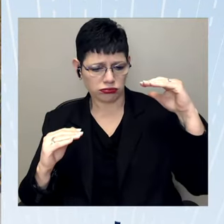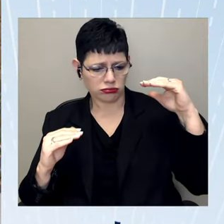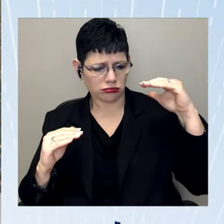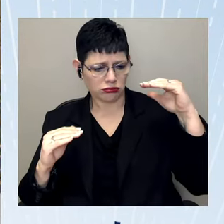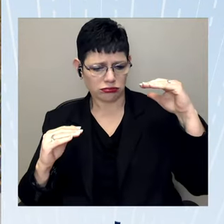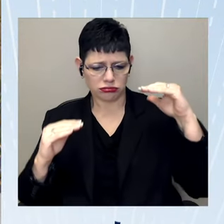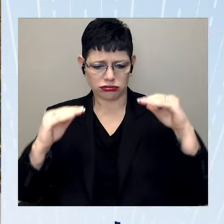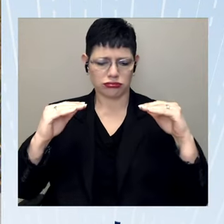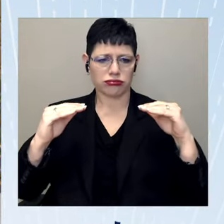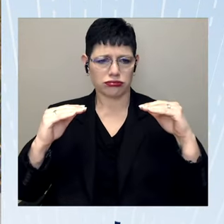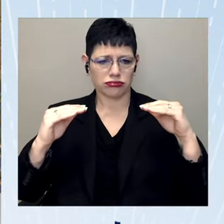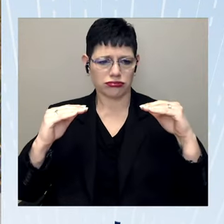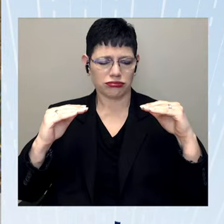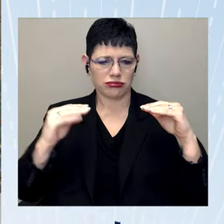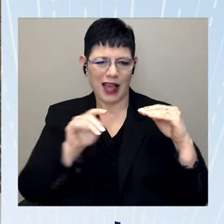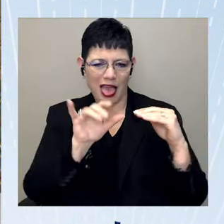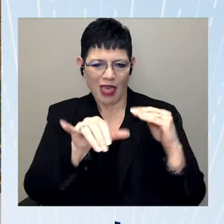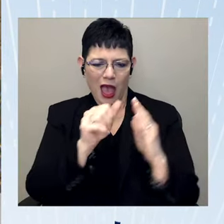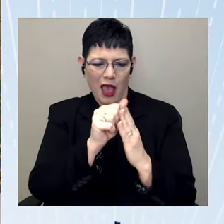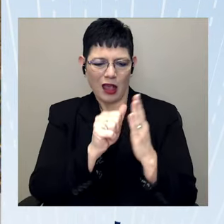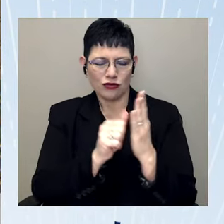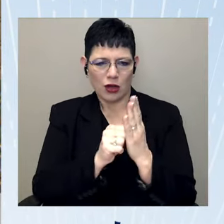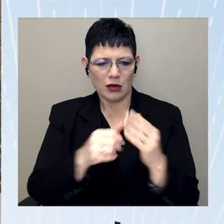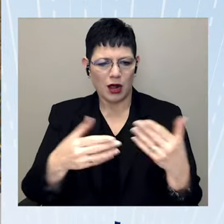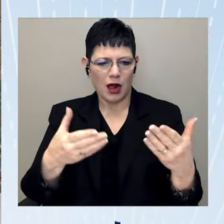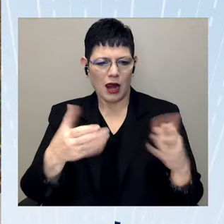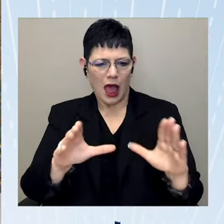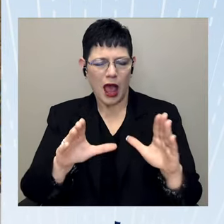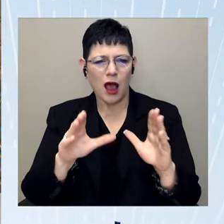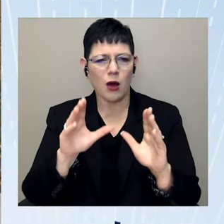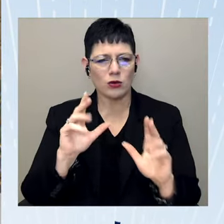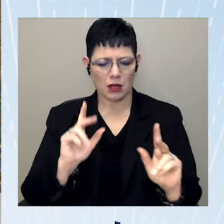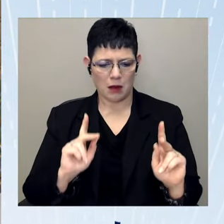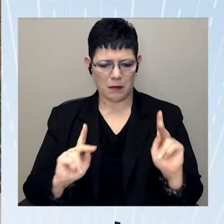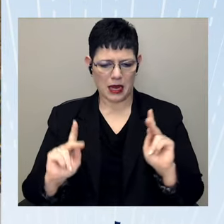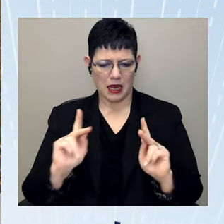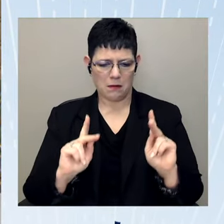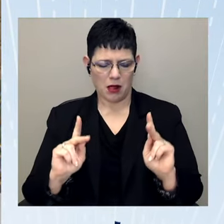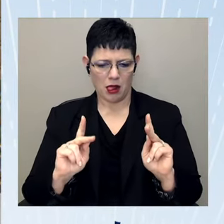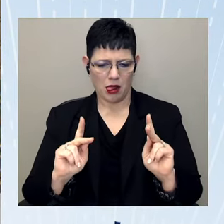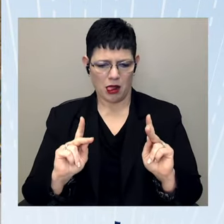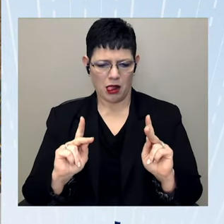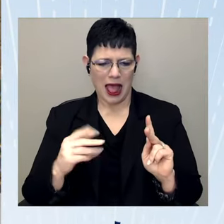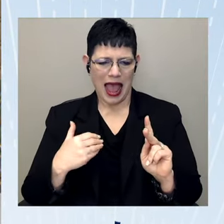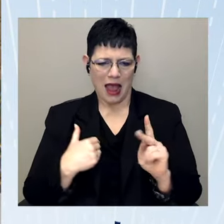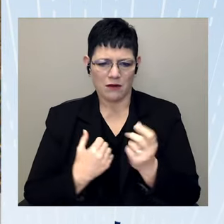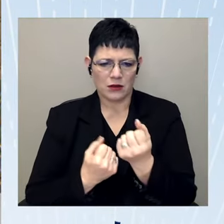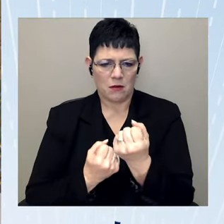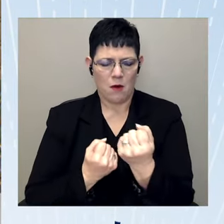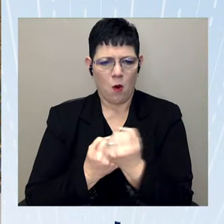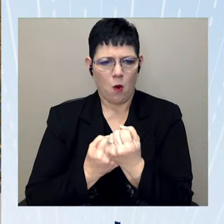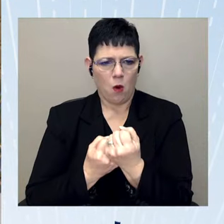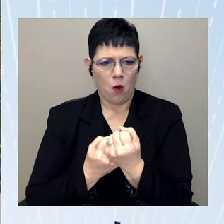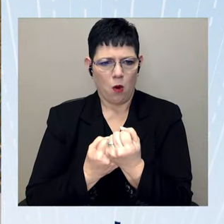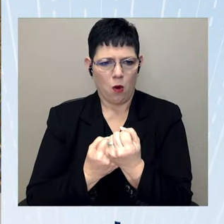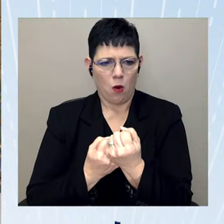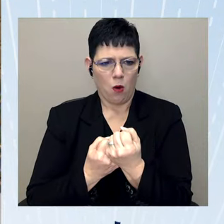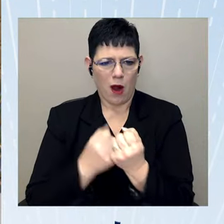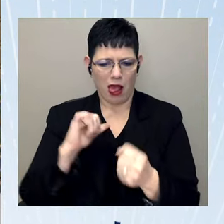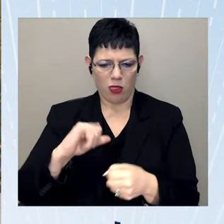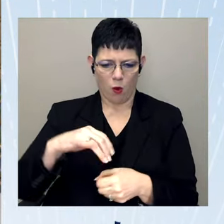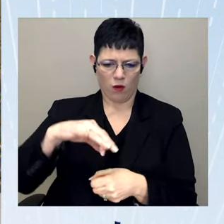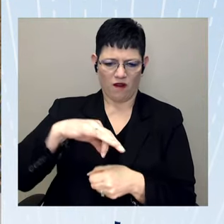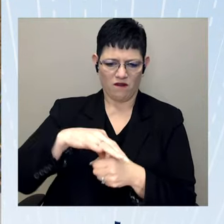an agenda that fully appreciates the burden on families and fully supports our